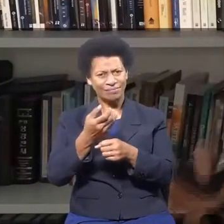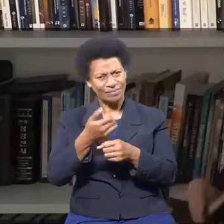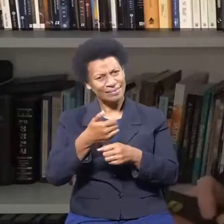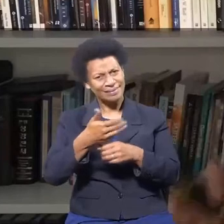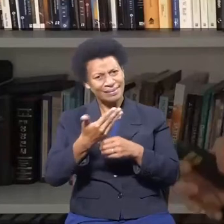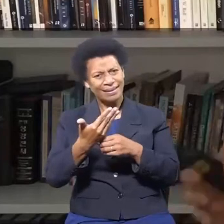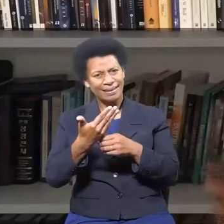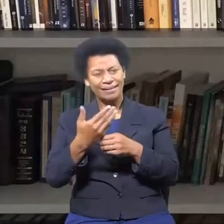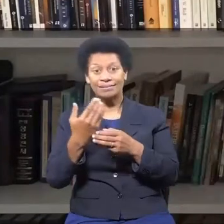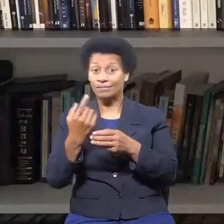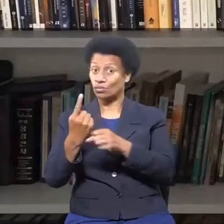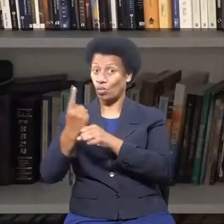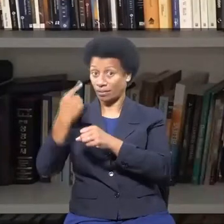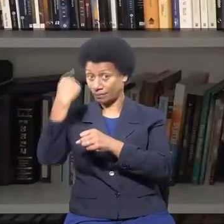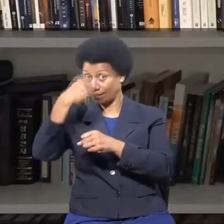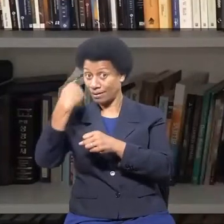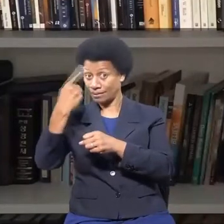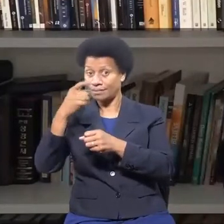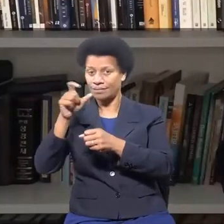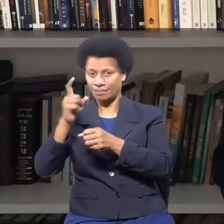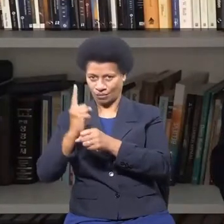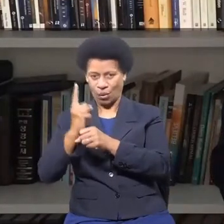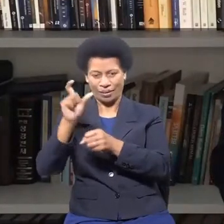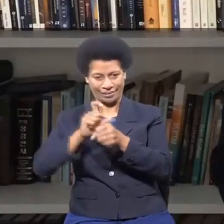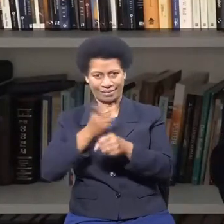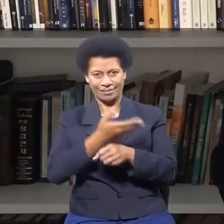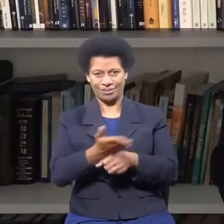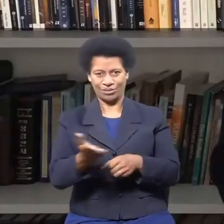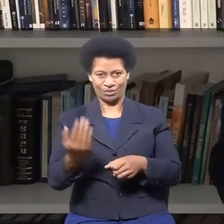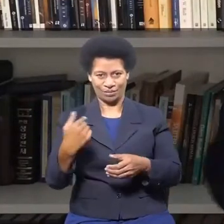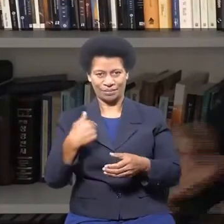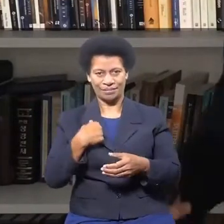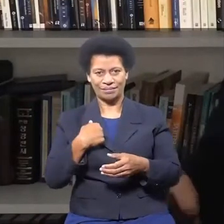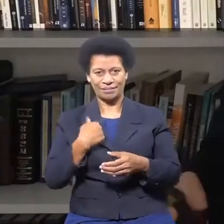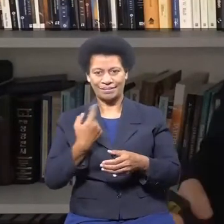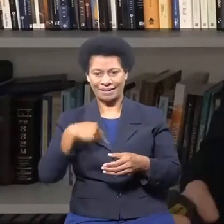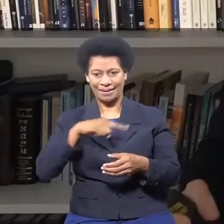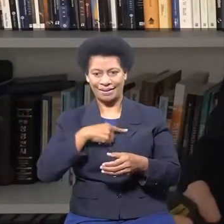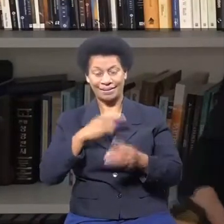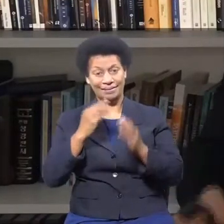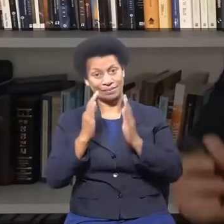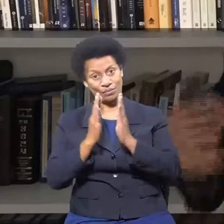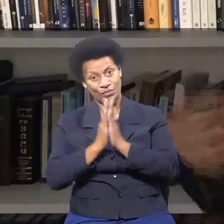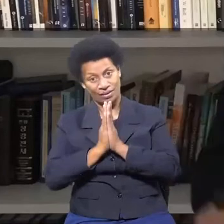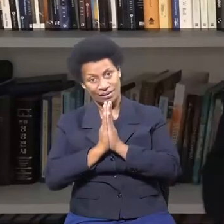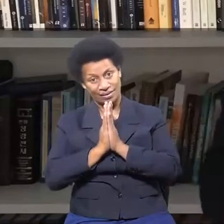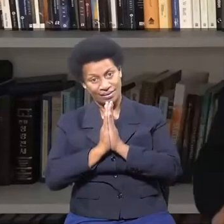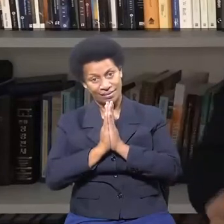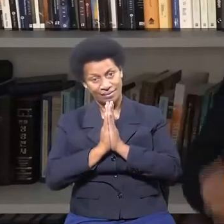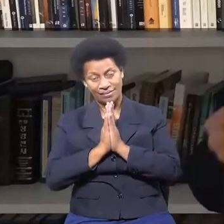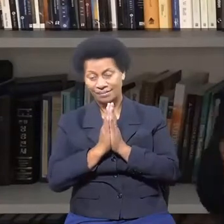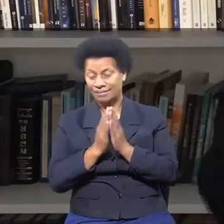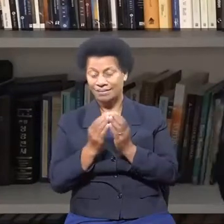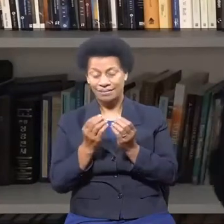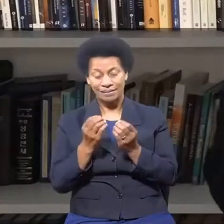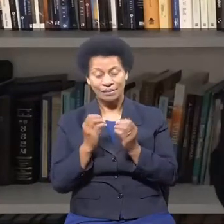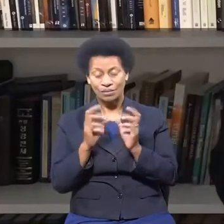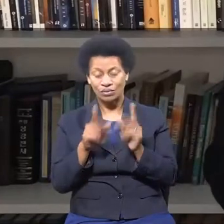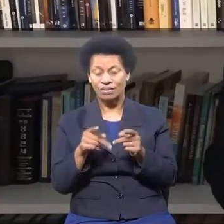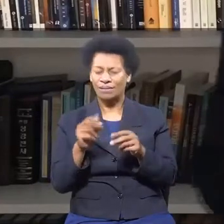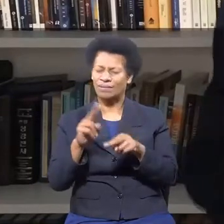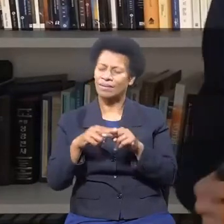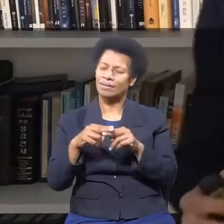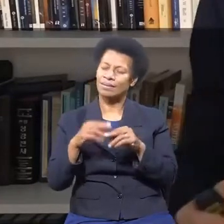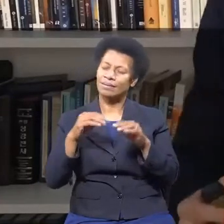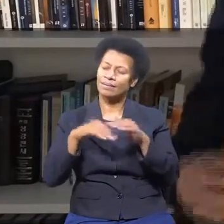create you in his image as well. Let's pray as we consider this amazing